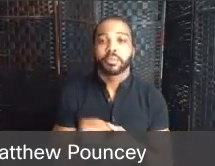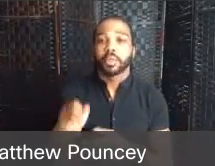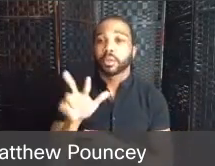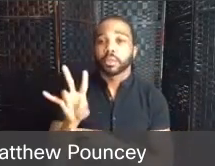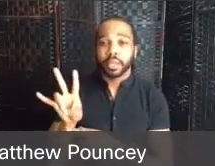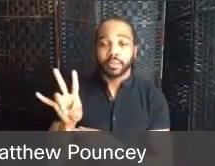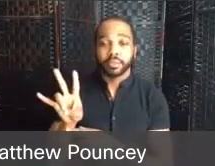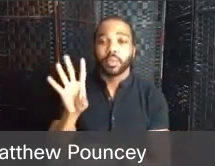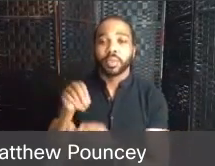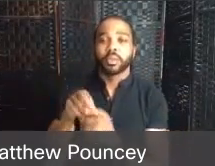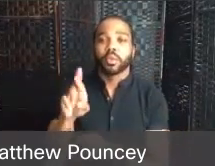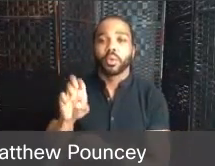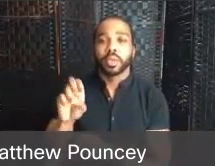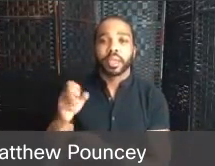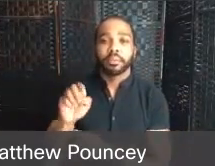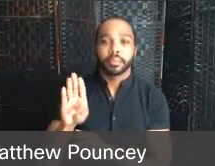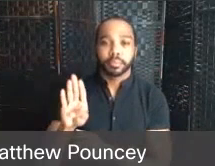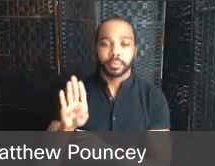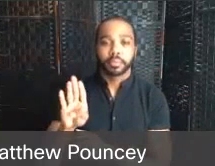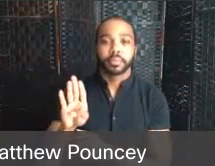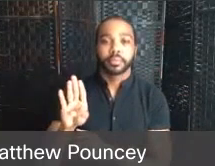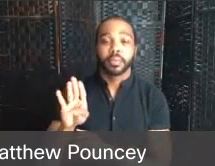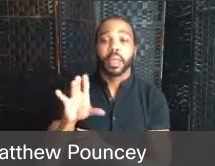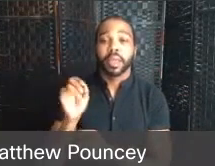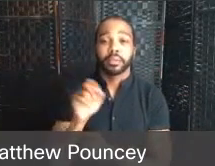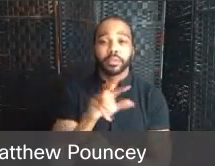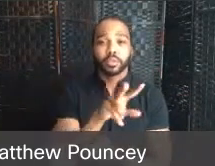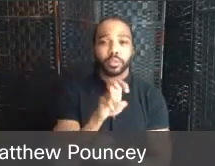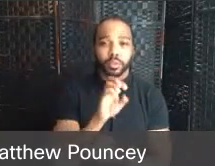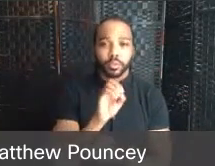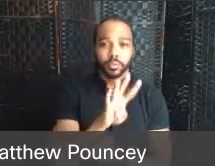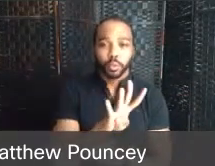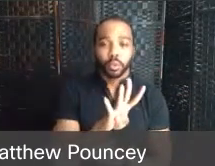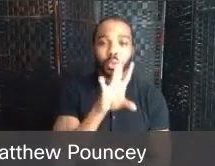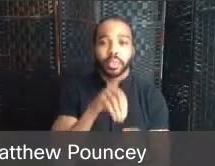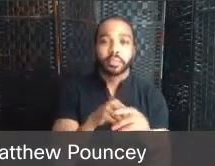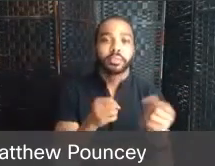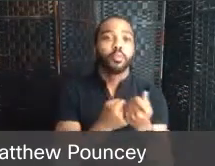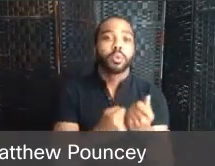37 in residential habilitation, and 204 in supported living.